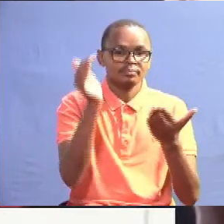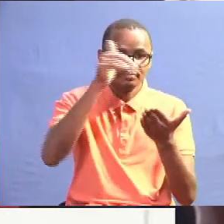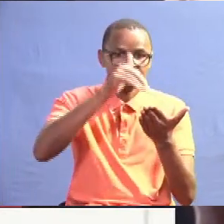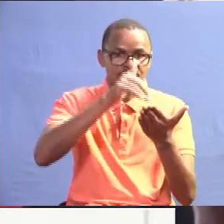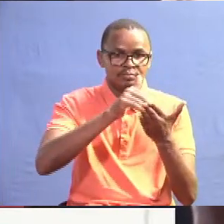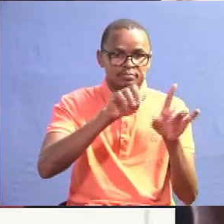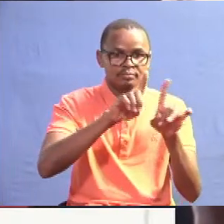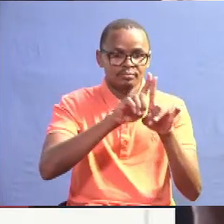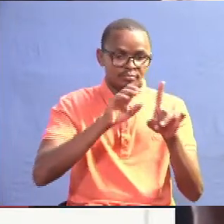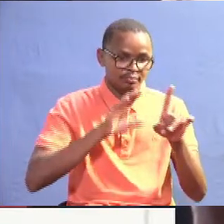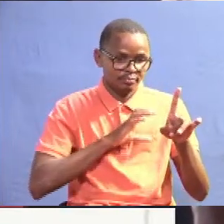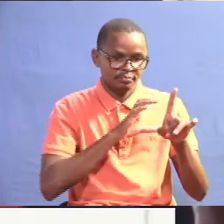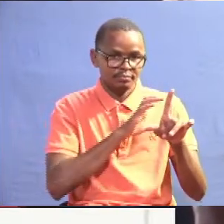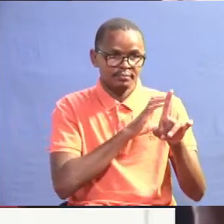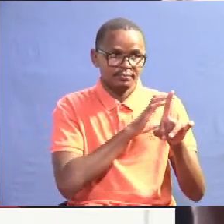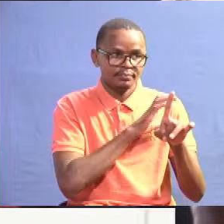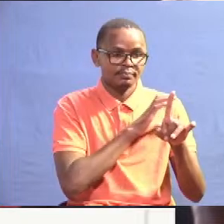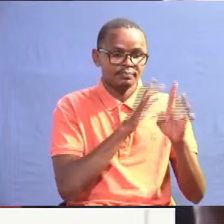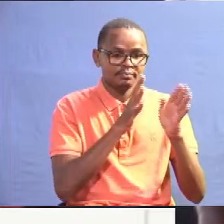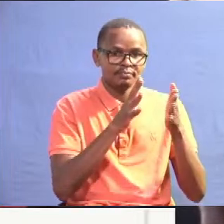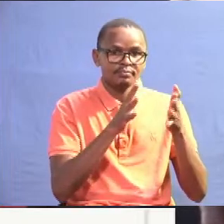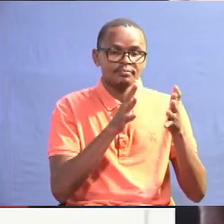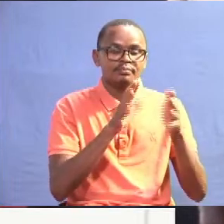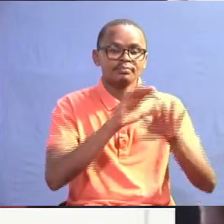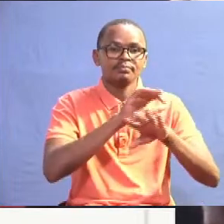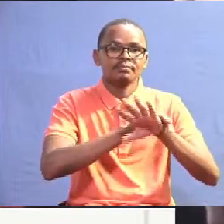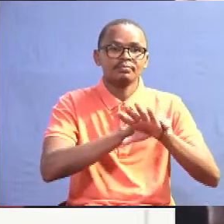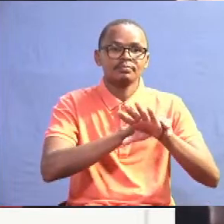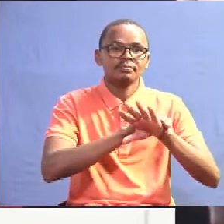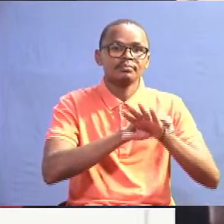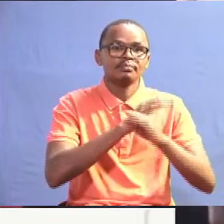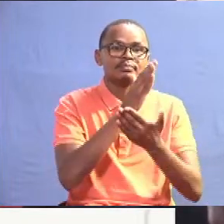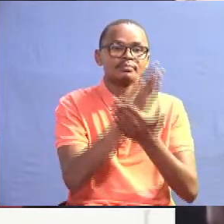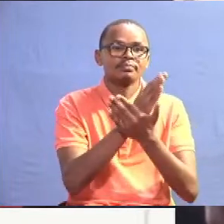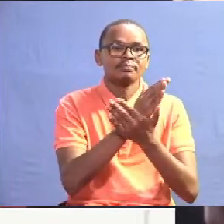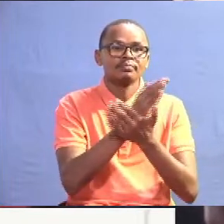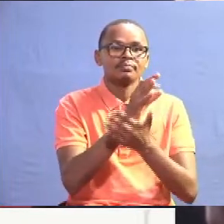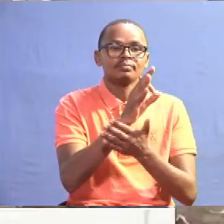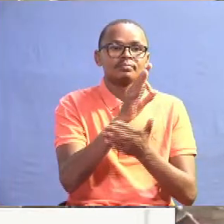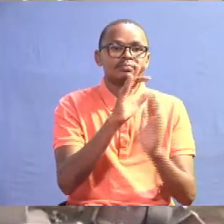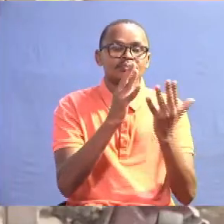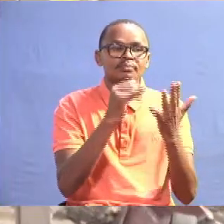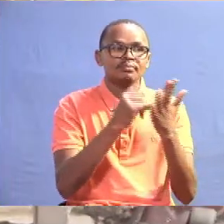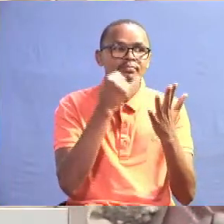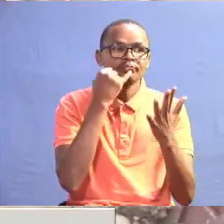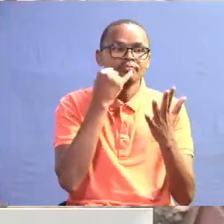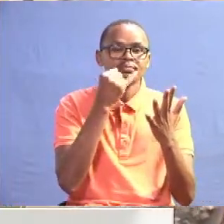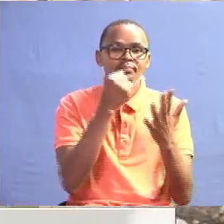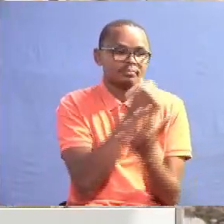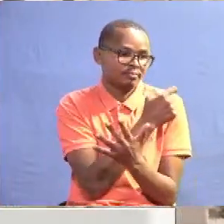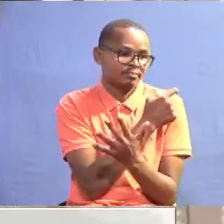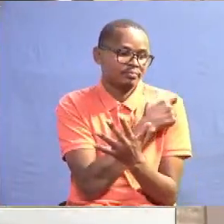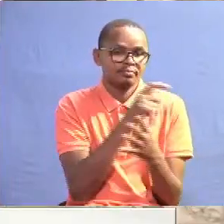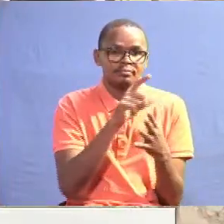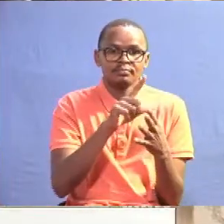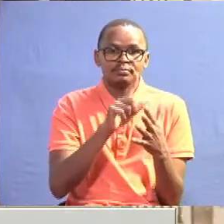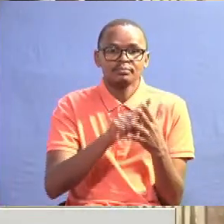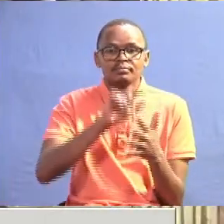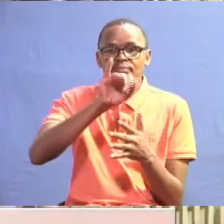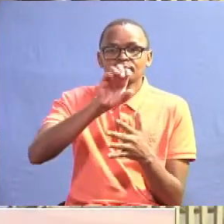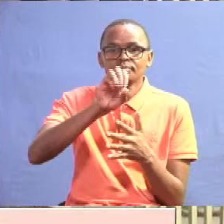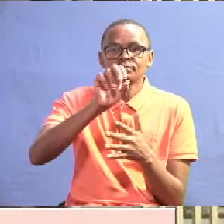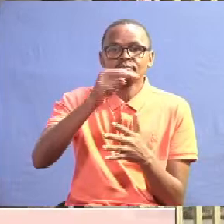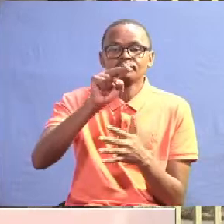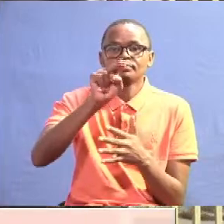as a commission with the other commissioners, we'll be able to get the real position of how it is. Pathologist Dr. John